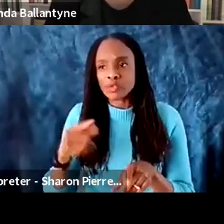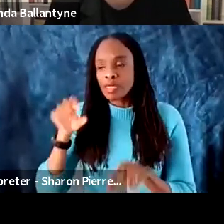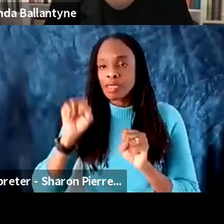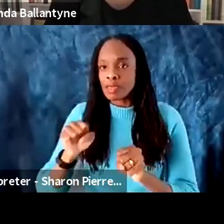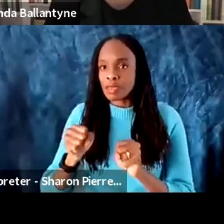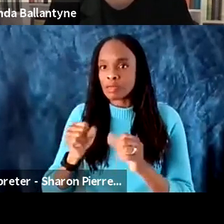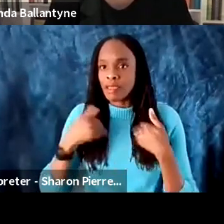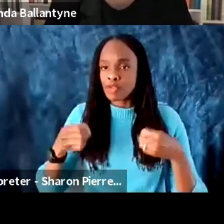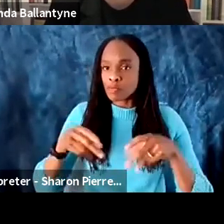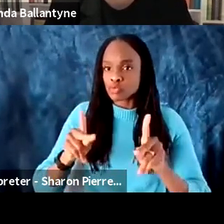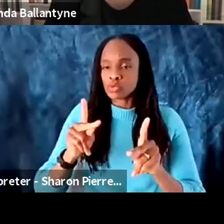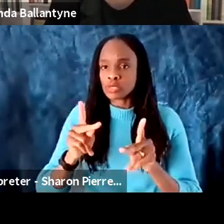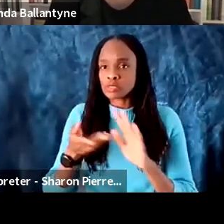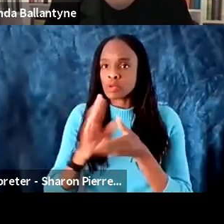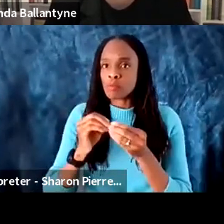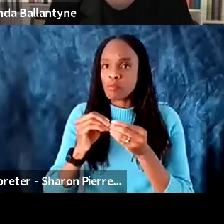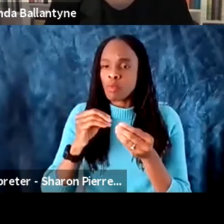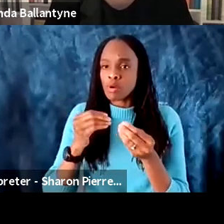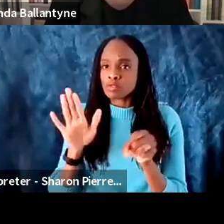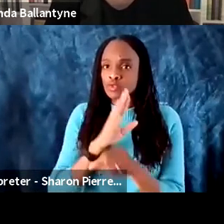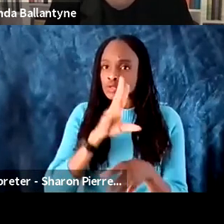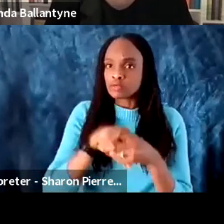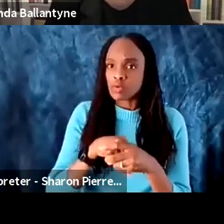in shaping what that might look like.